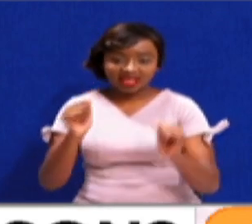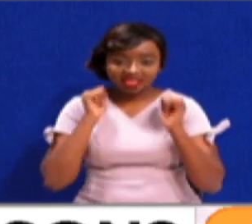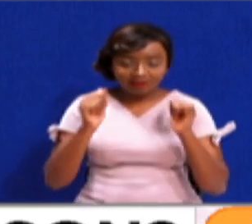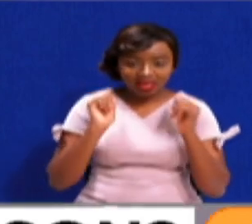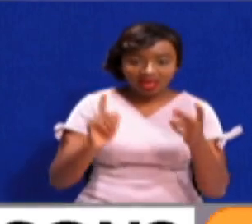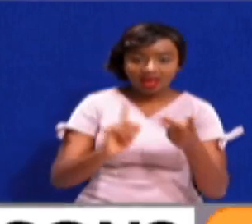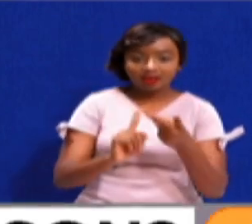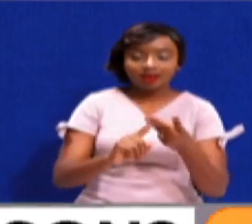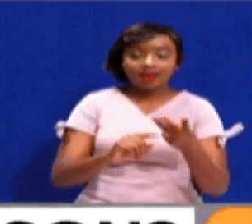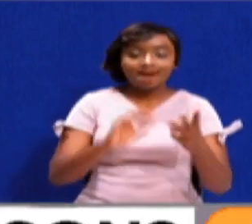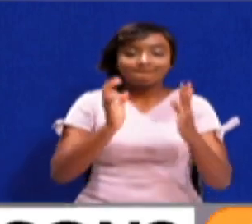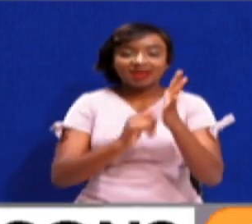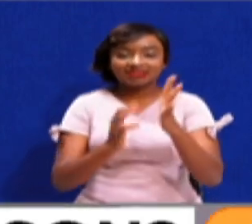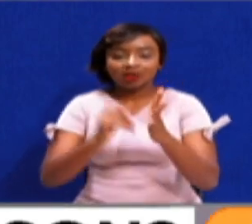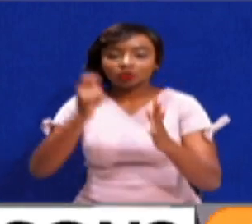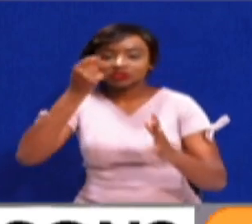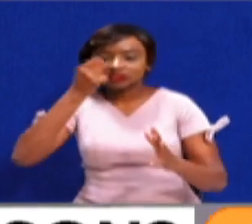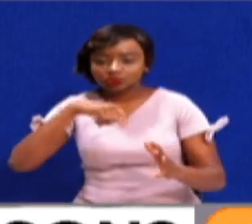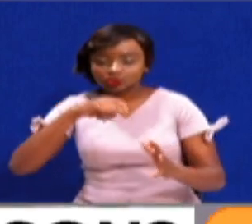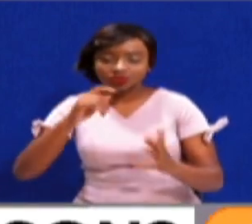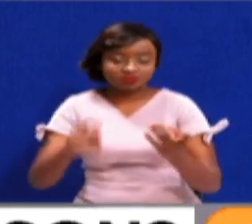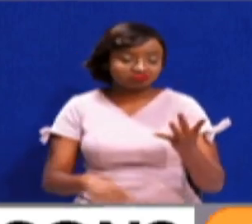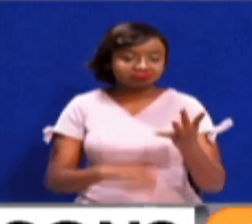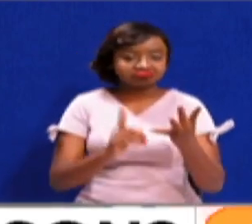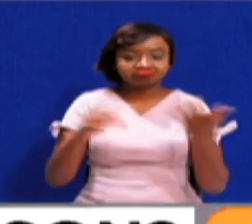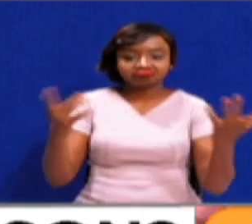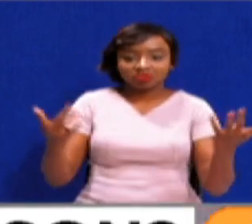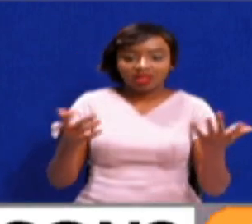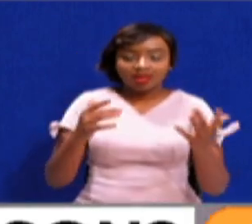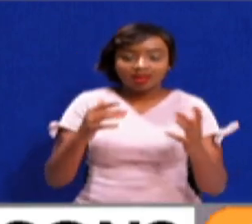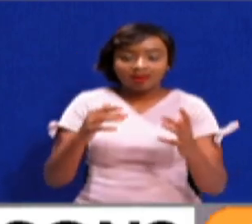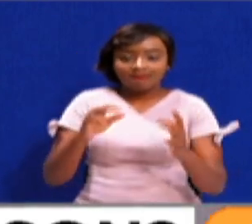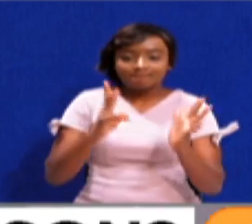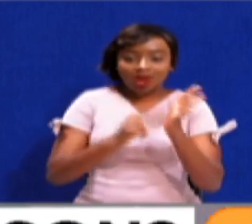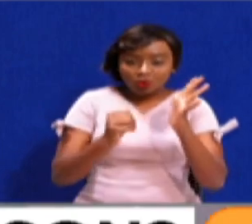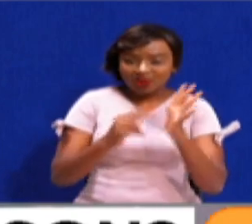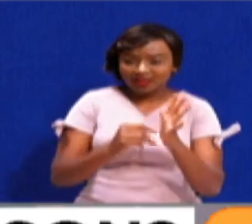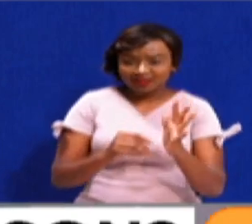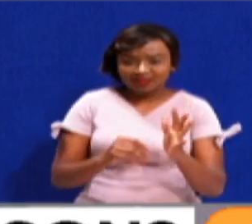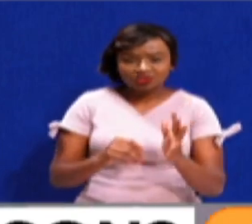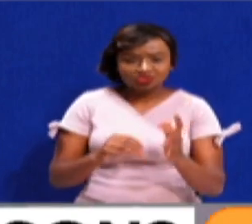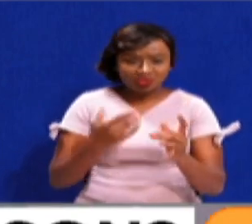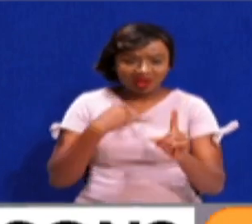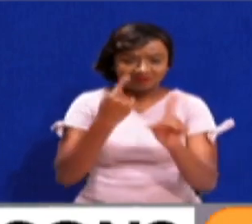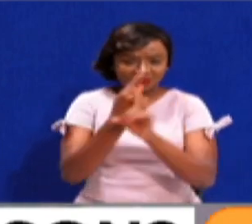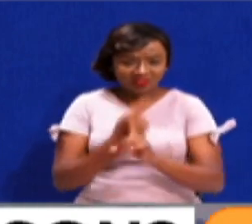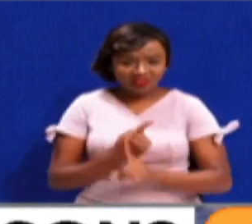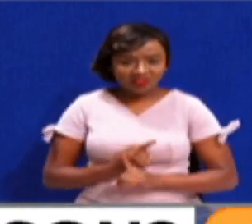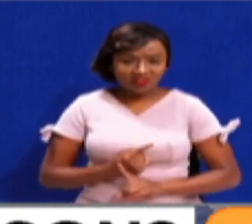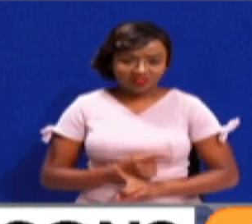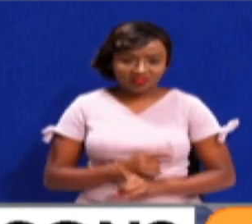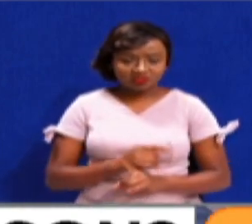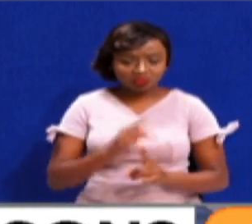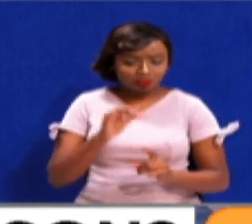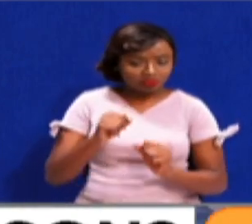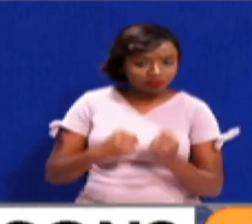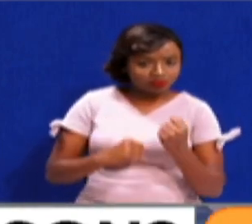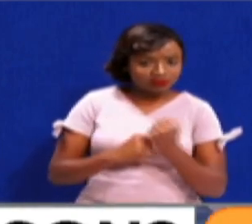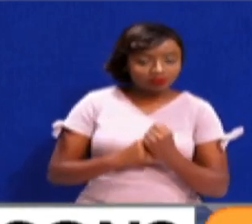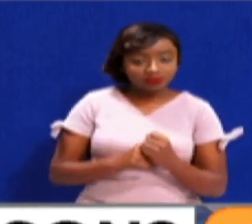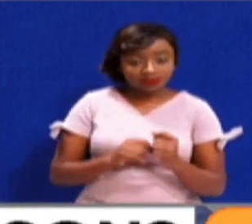Machakos, Kitui, and Makueni that was losing. Yeah. So there were all those parameters. In fact, he goes on to